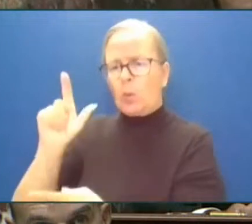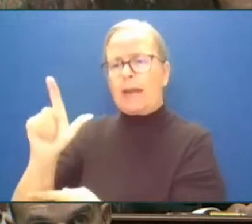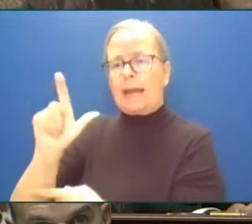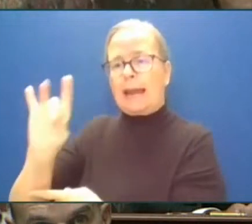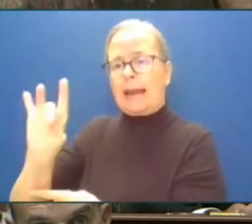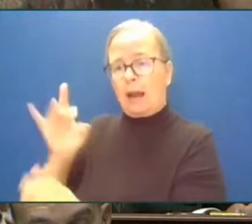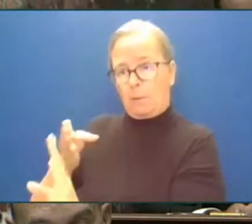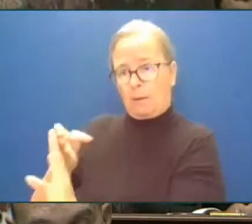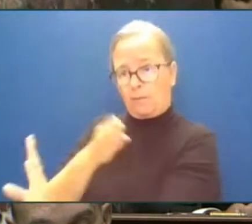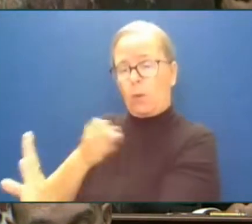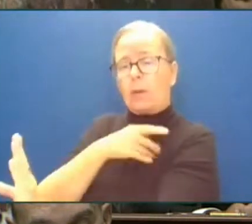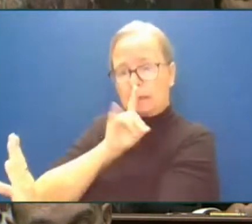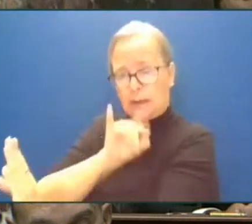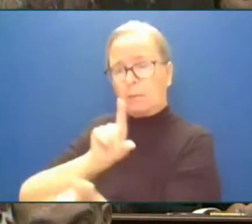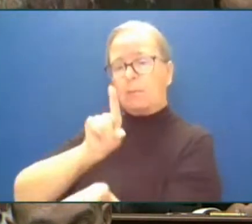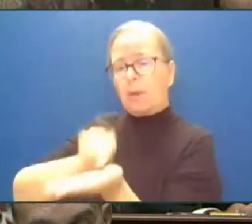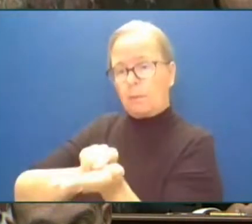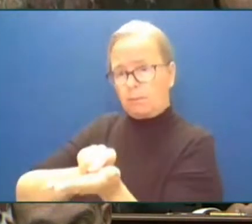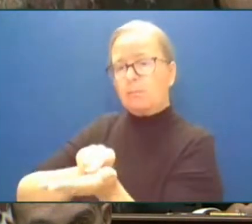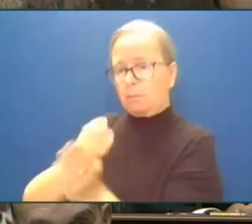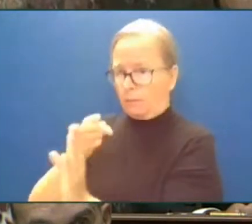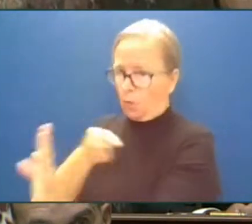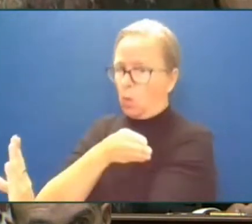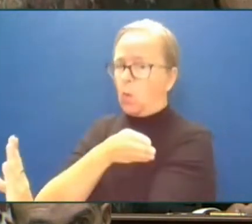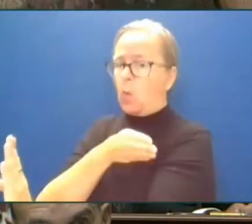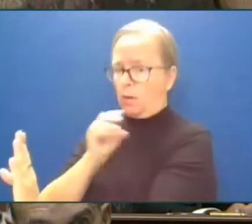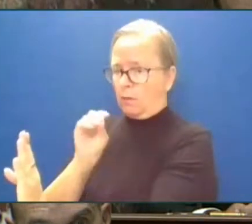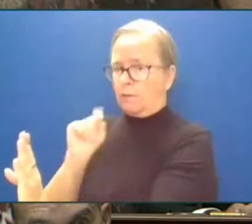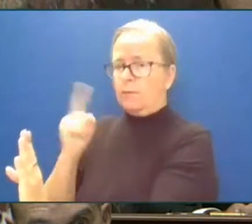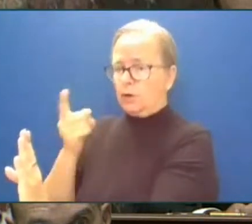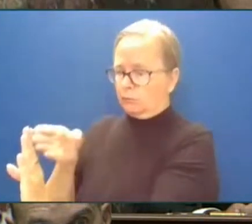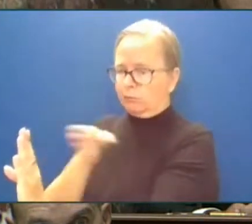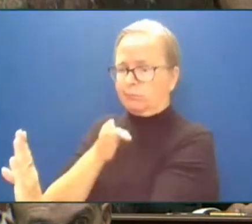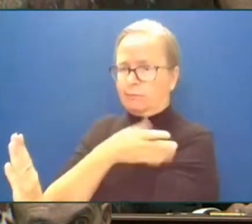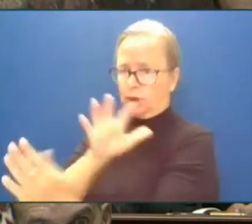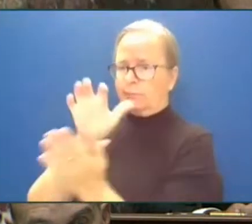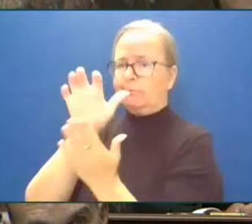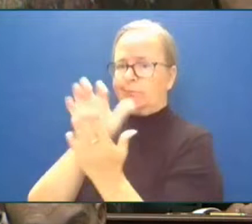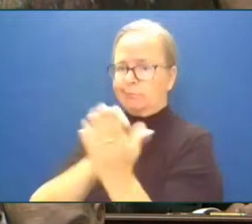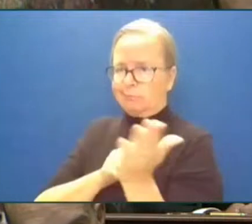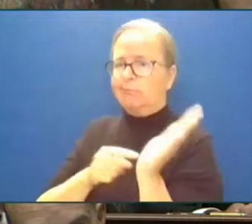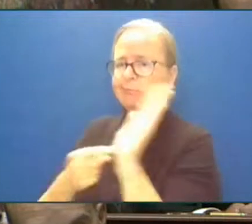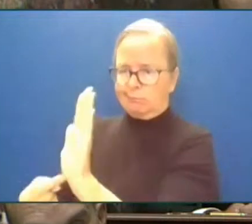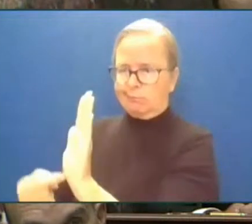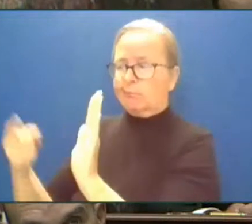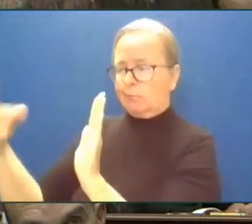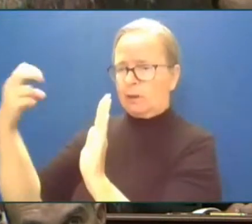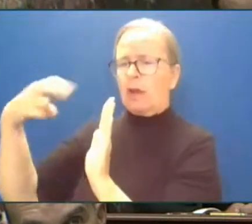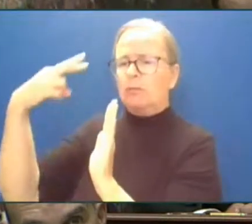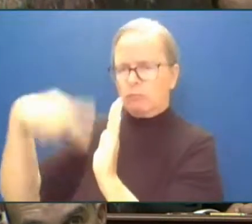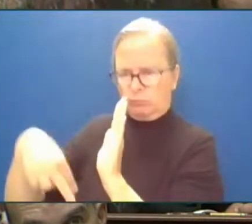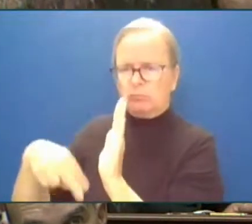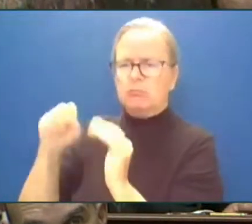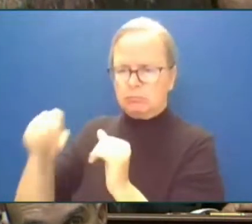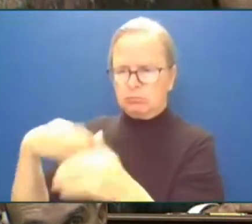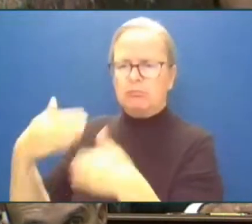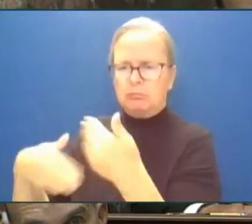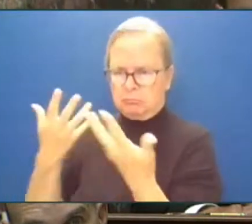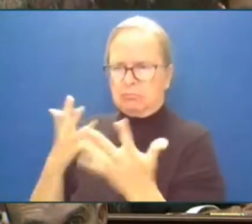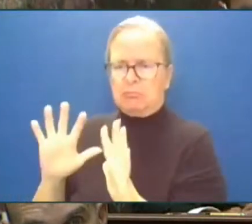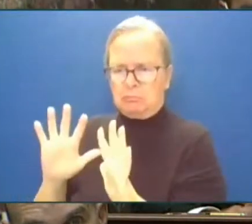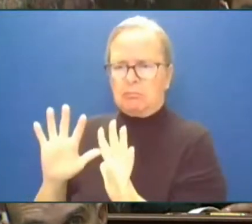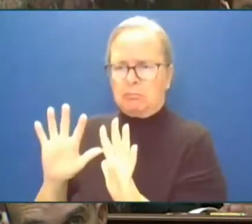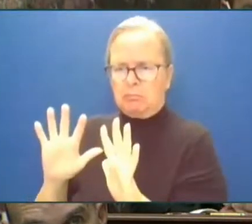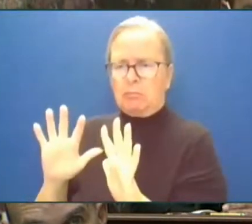prepared to address those. We have already indicated that we will be adopting 3 of those recommendations, and of course, since